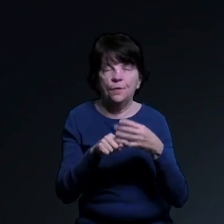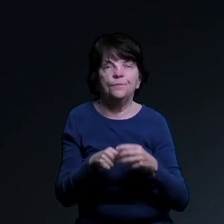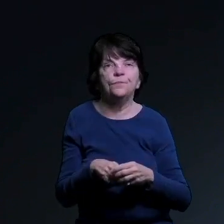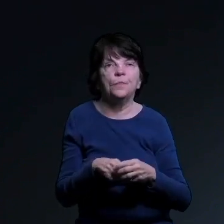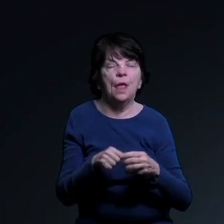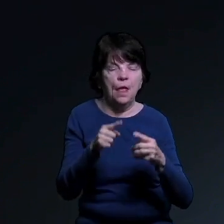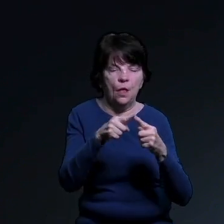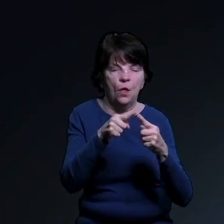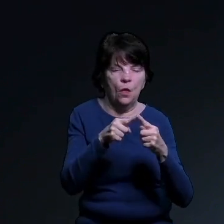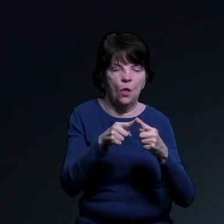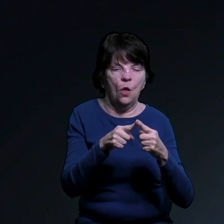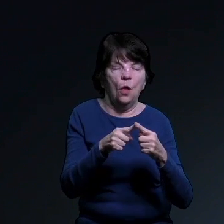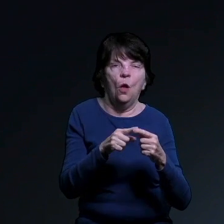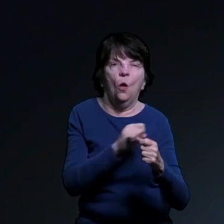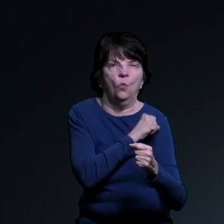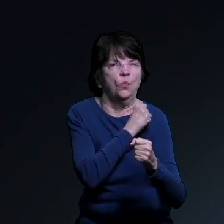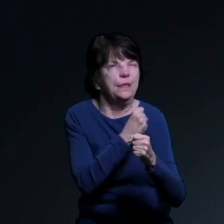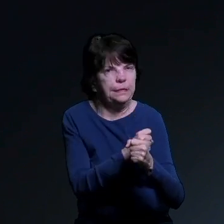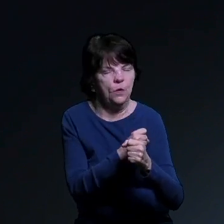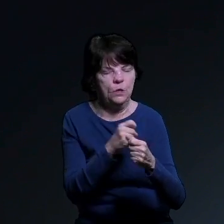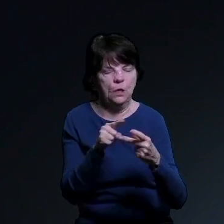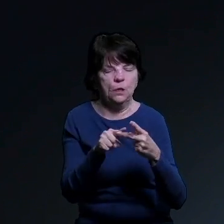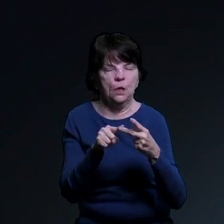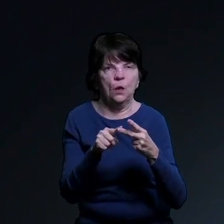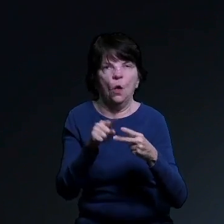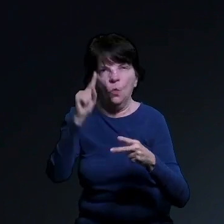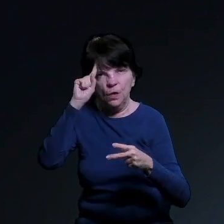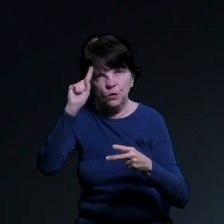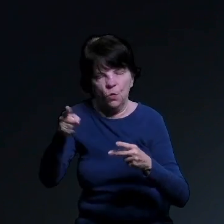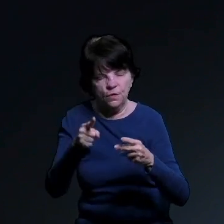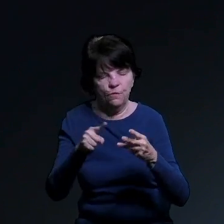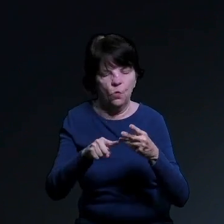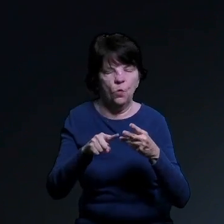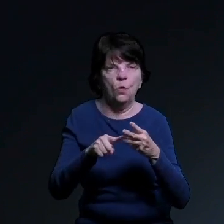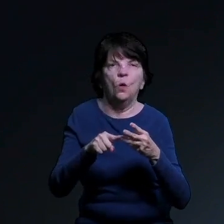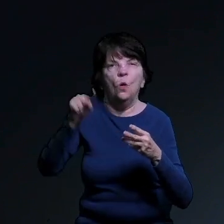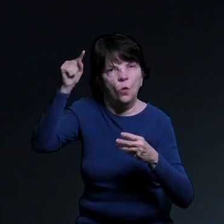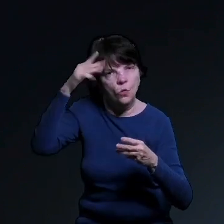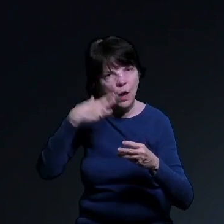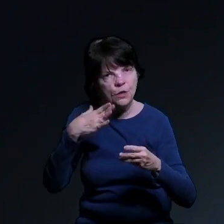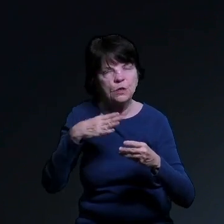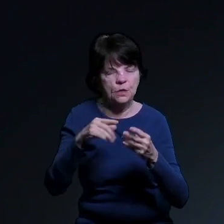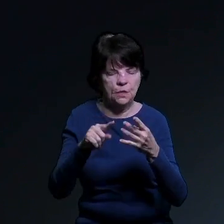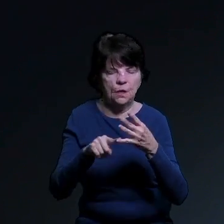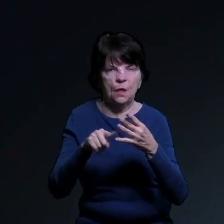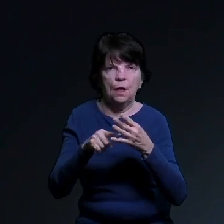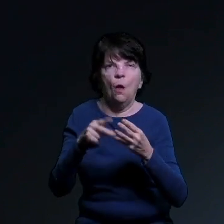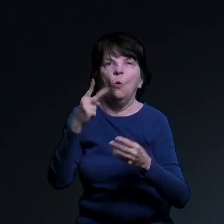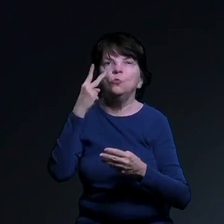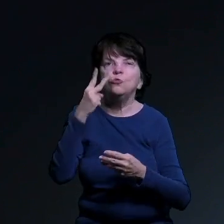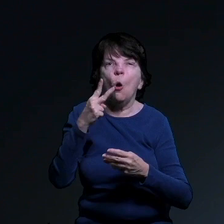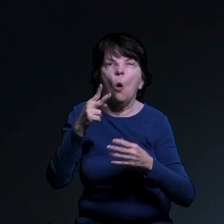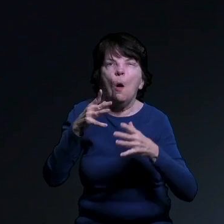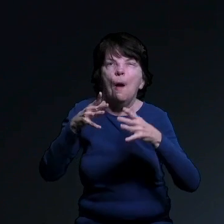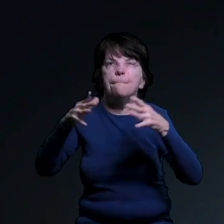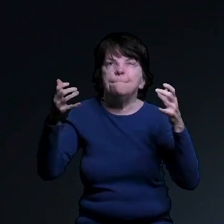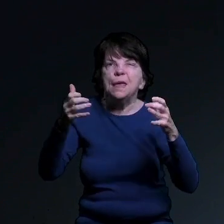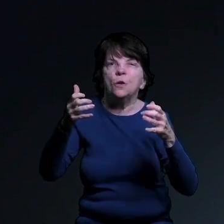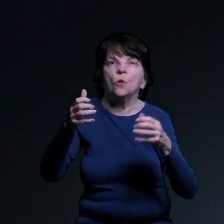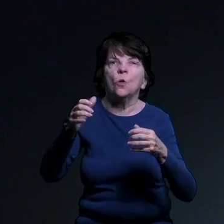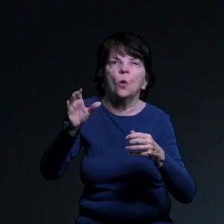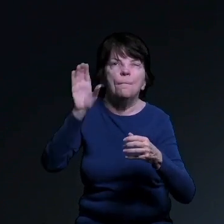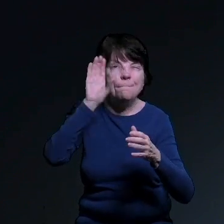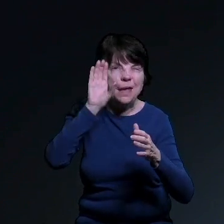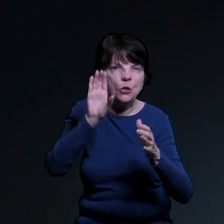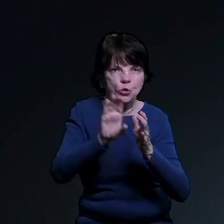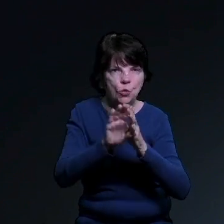were resourceful, they were gracious, but also they saw the bigger picture. Man, this is so important we get this. They saw the